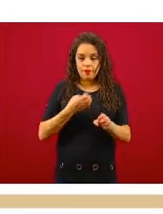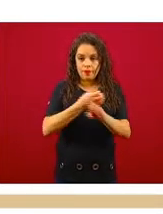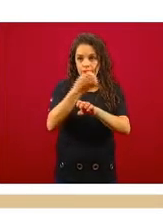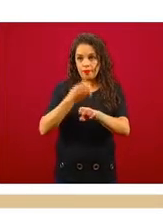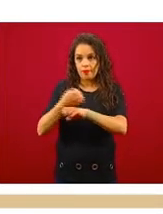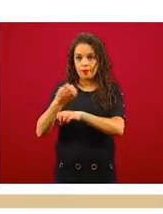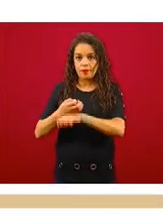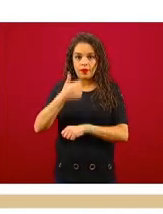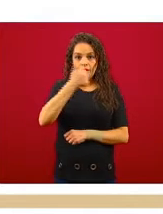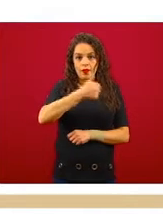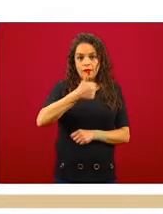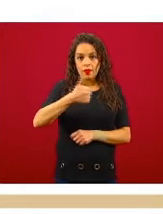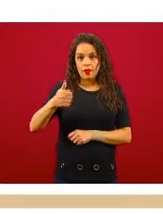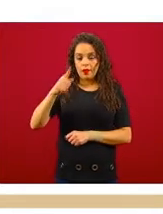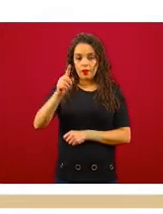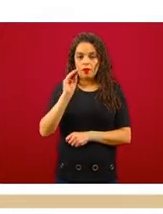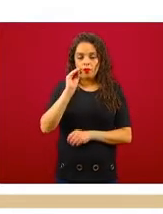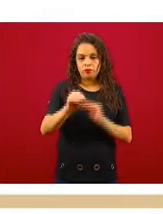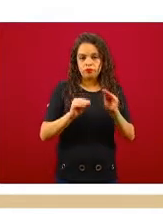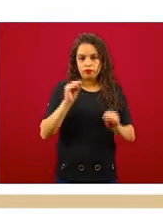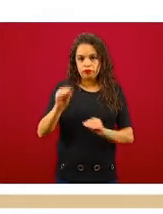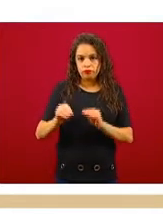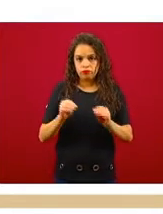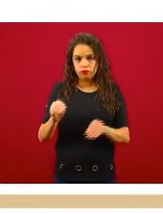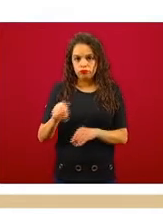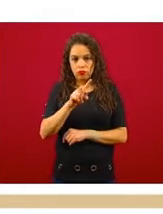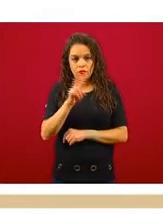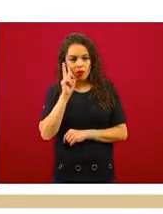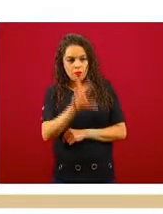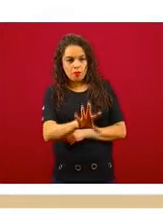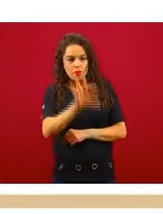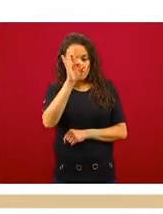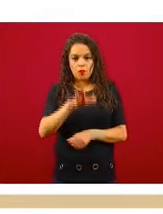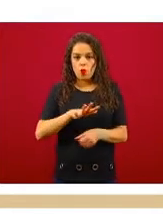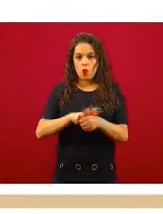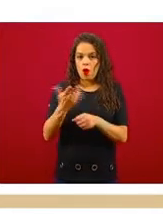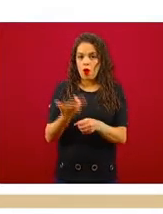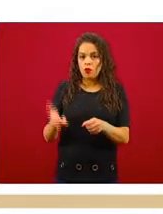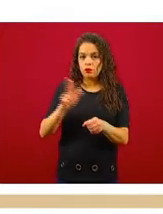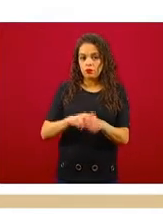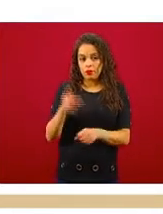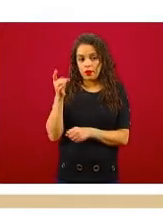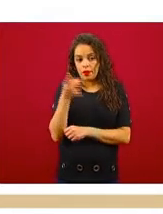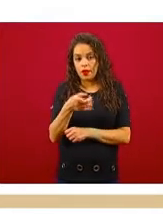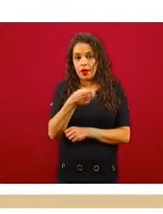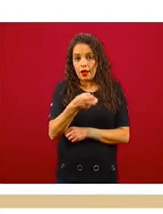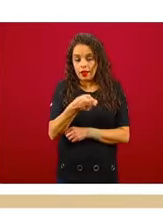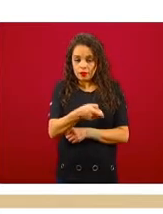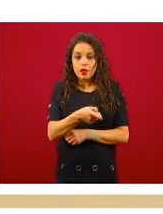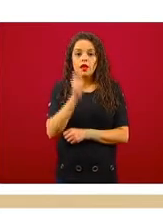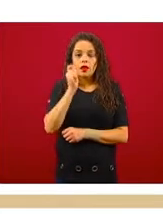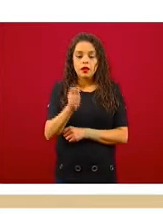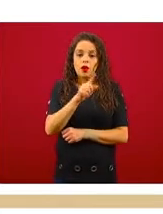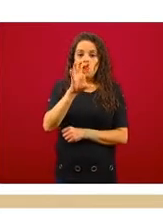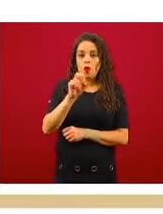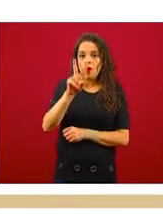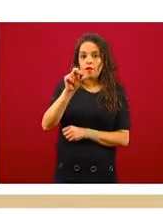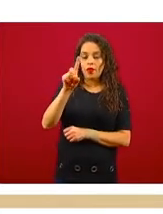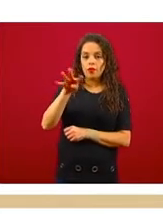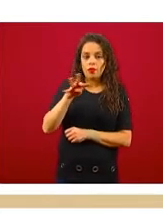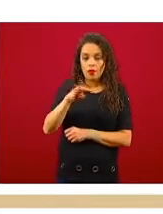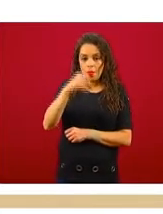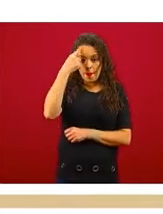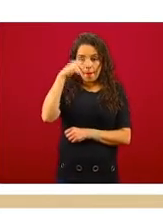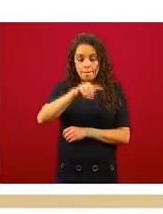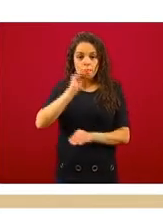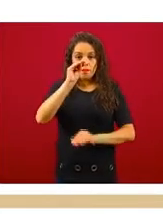federativas en increase donde of van these types of units definiendo cuáles son in sus all of the hospitales states, COVID y los van además and dotando it's the de states who determine equipamiento de which are their personal